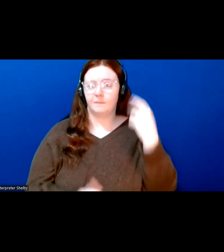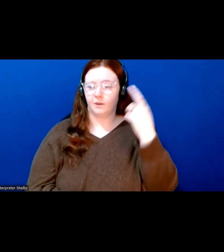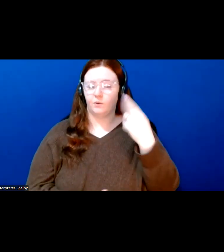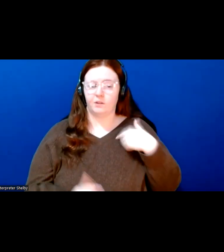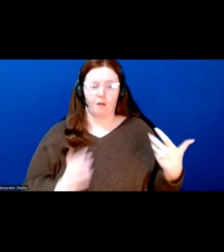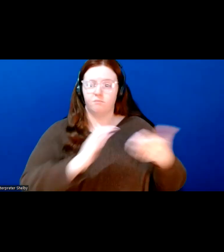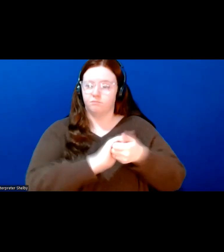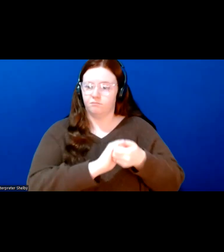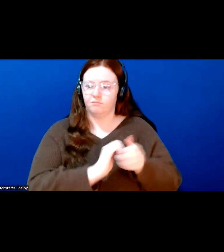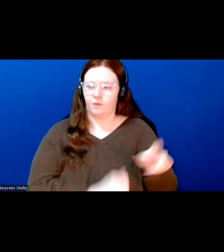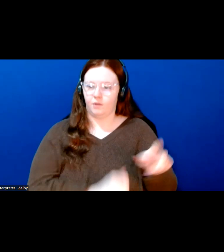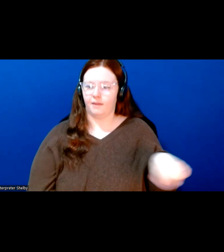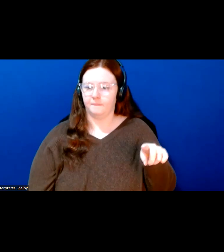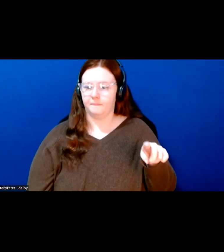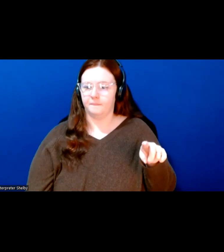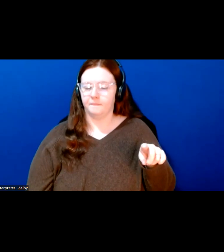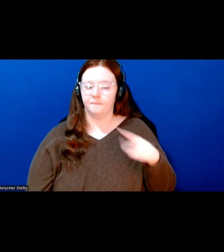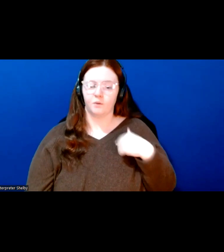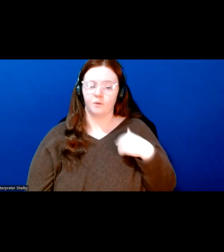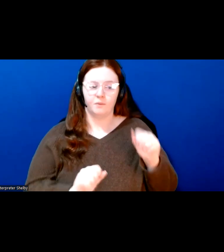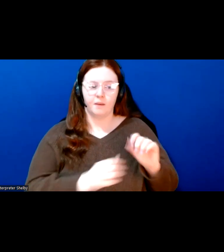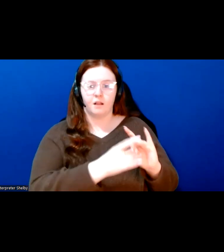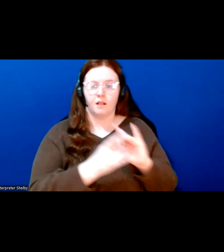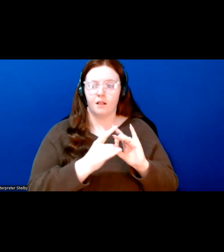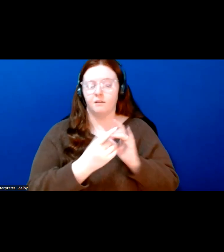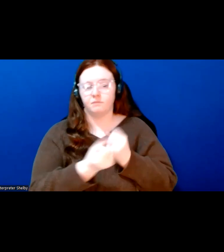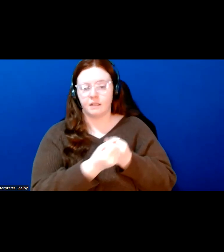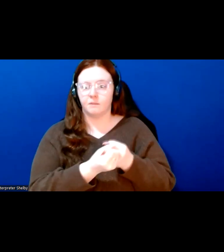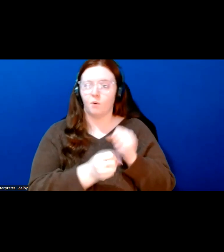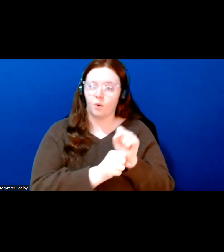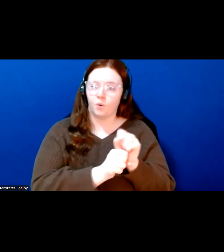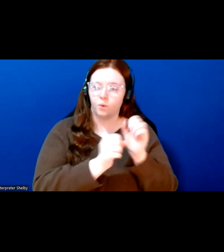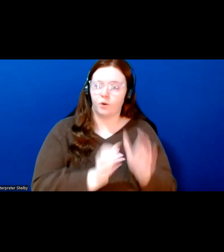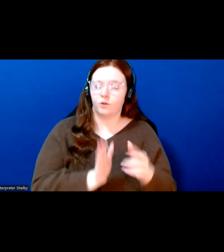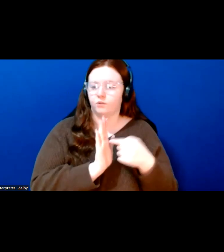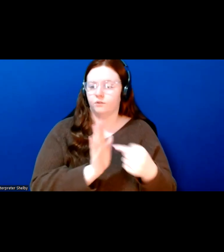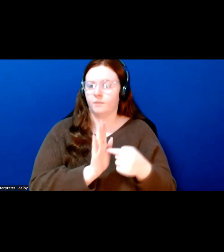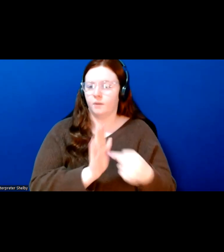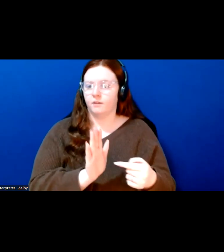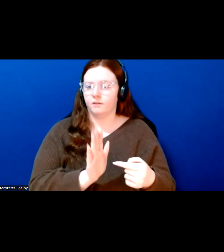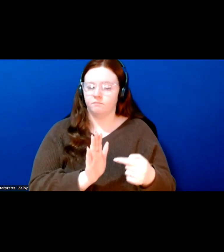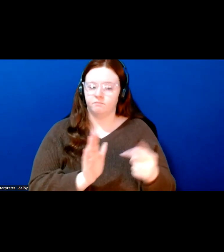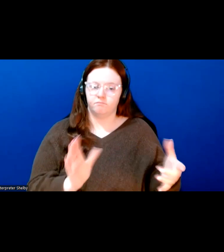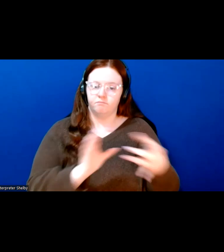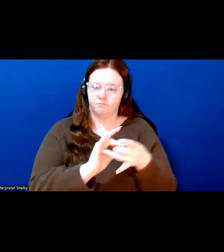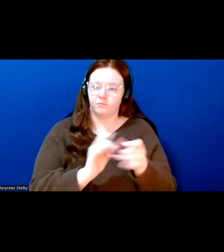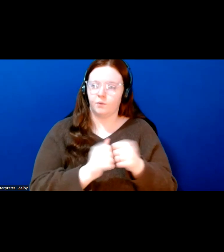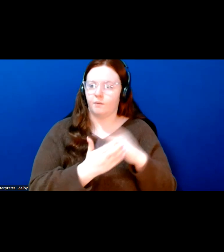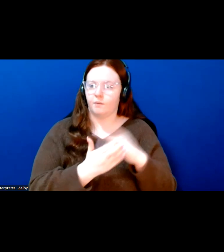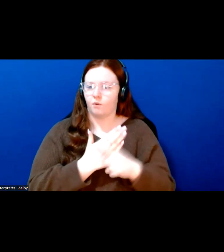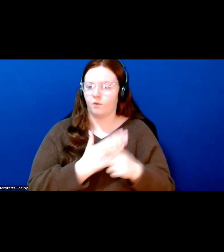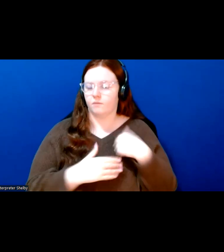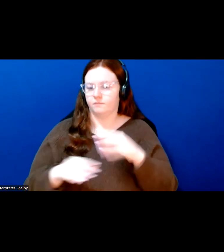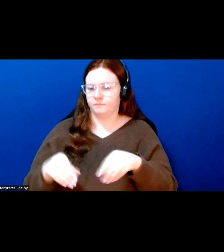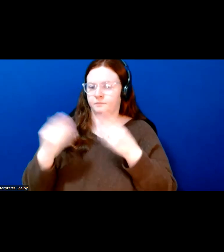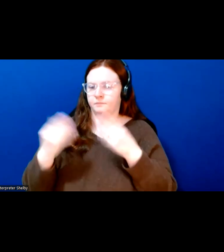partnership exists. And we've been able to connect a lot of support workers, for instance, to the programs that we offer. So young